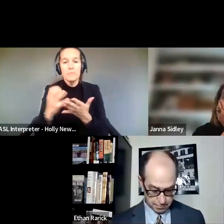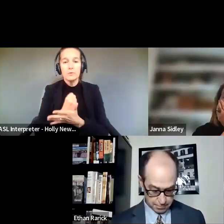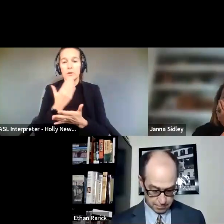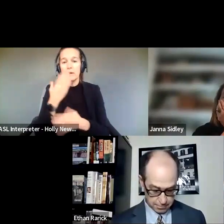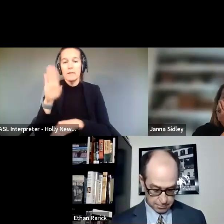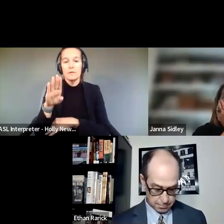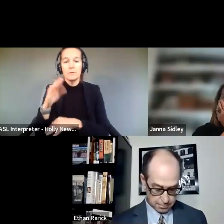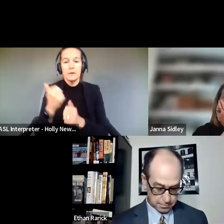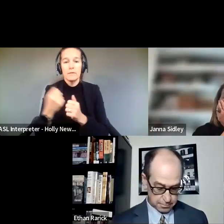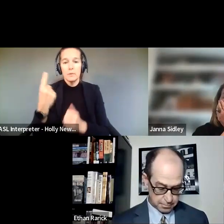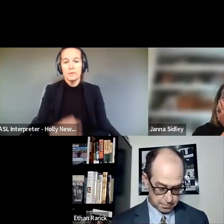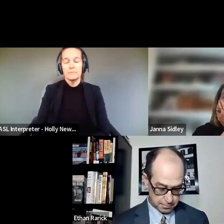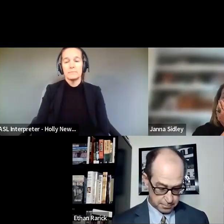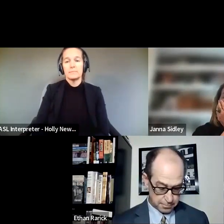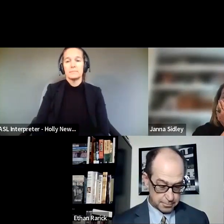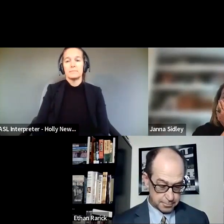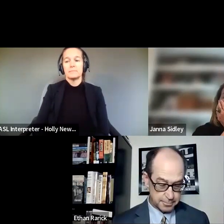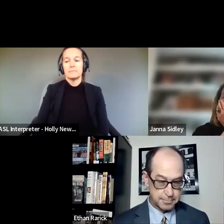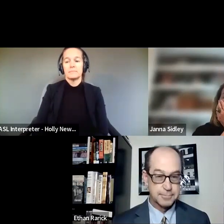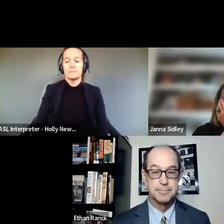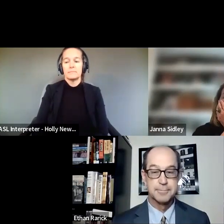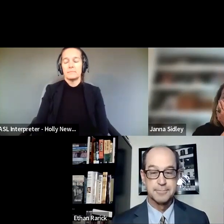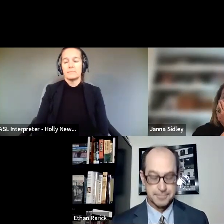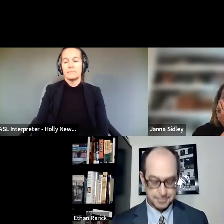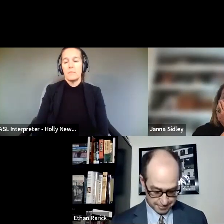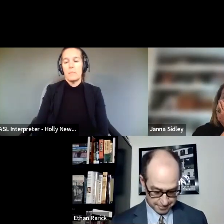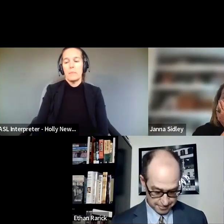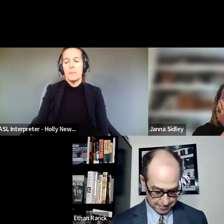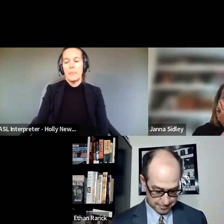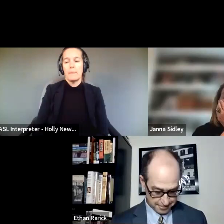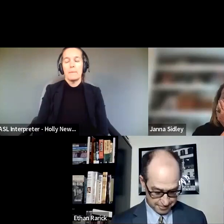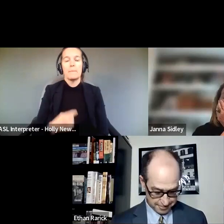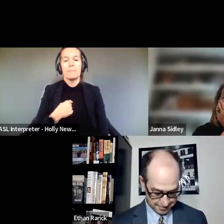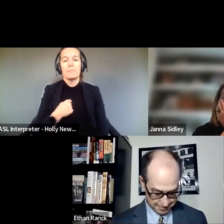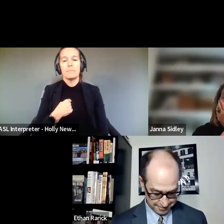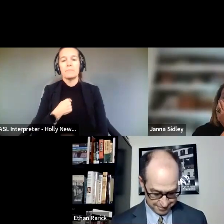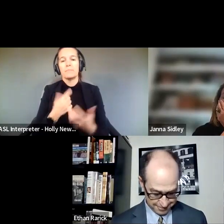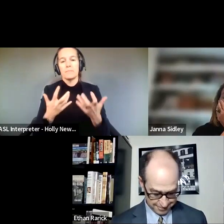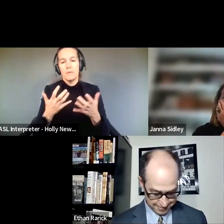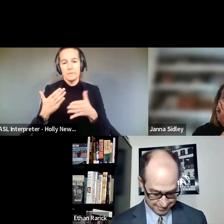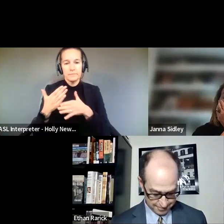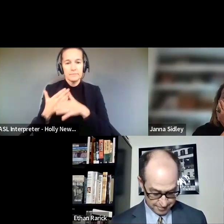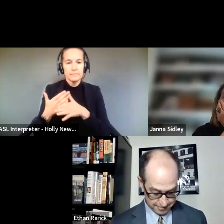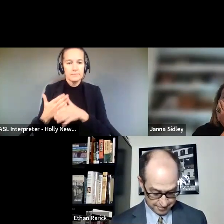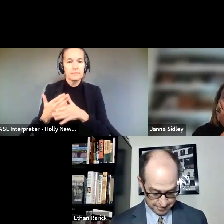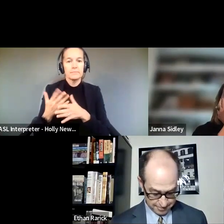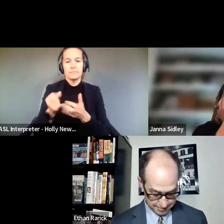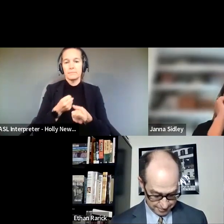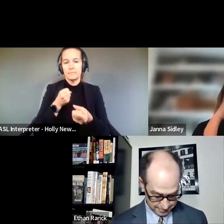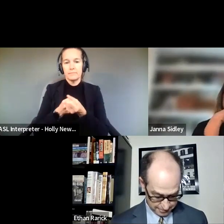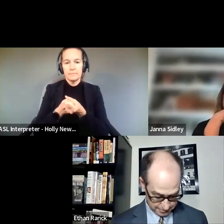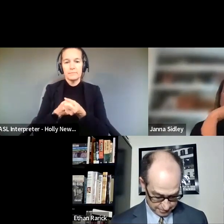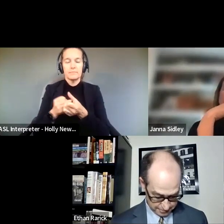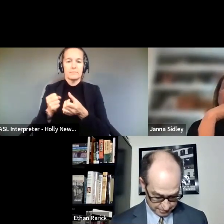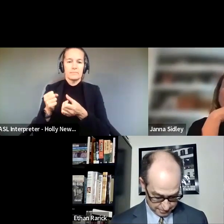Yo quiero compartir y apoyar el comentario de la señora Carmen Vaca y de todos, vaya, los